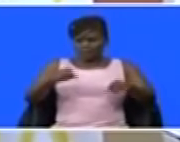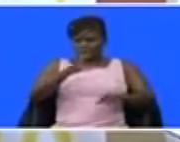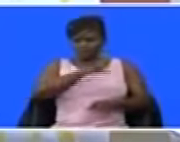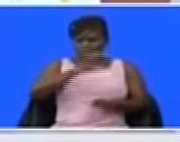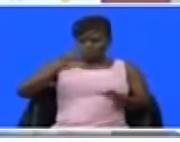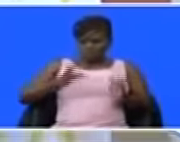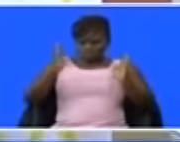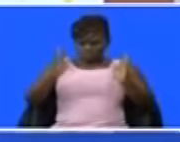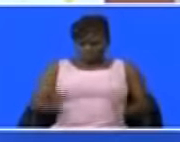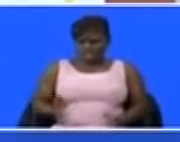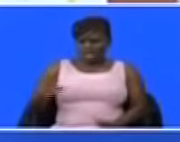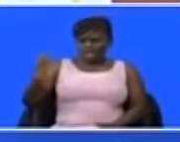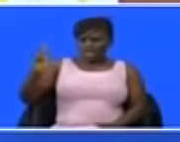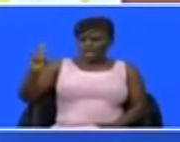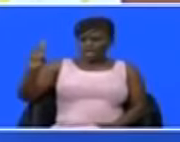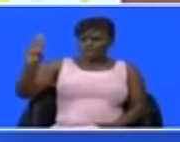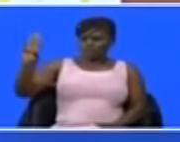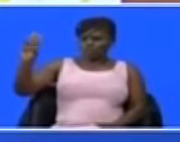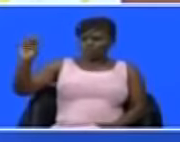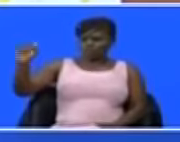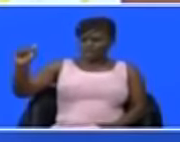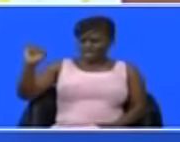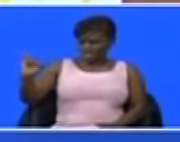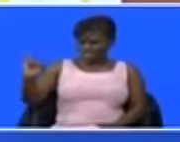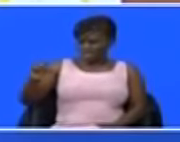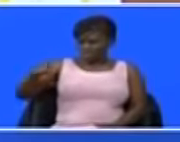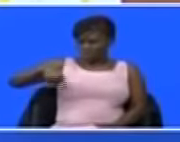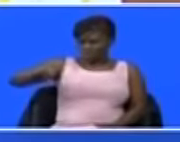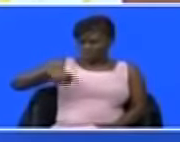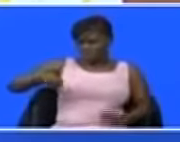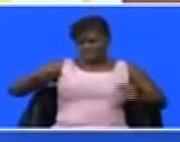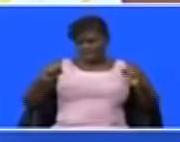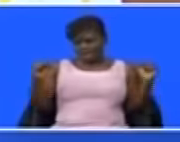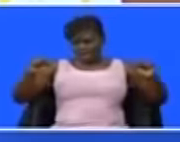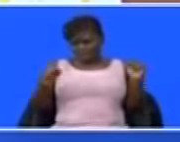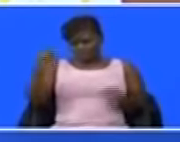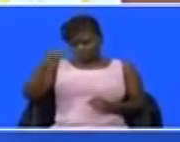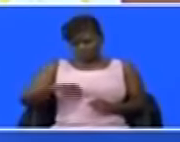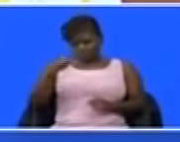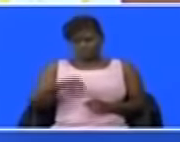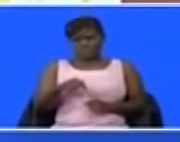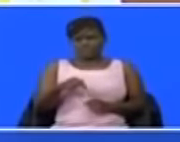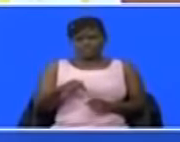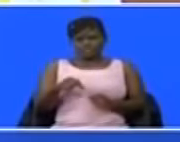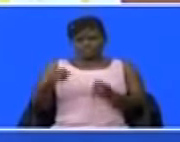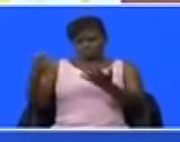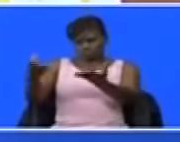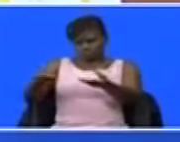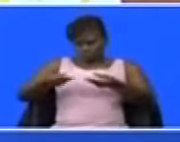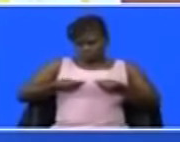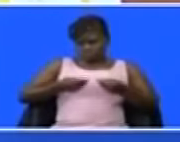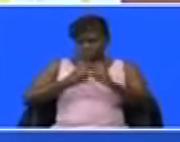Commissioner Simon Ndubai, we are very privileged today to receive this